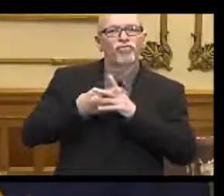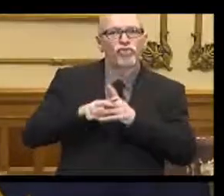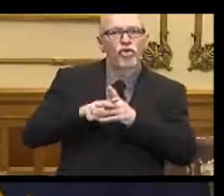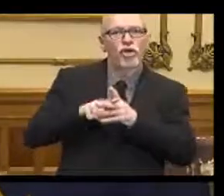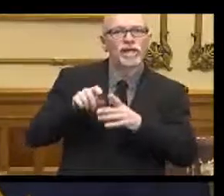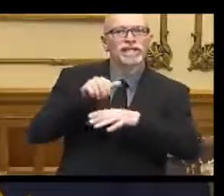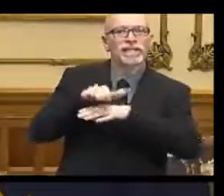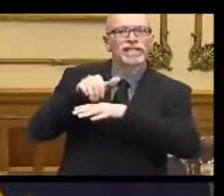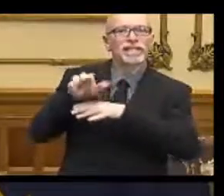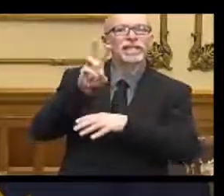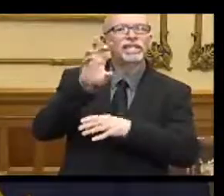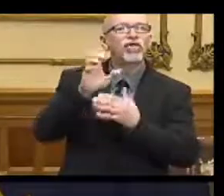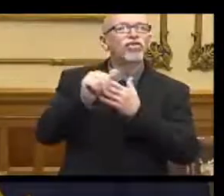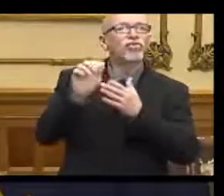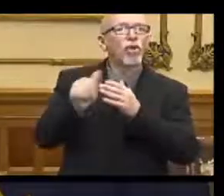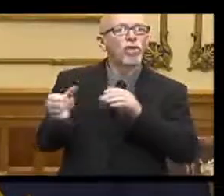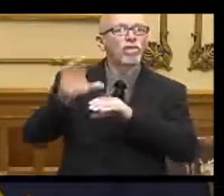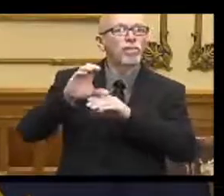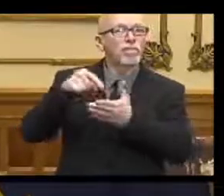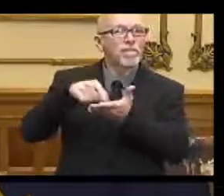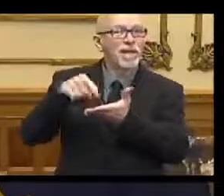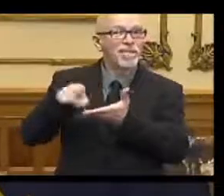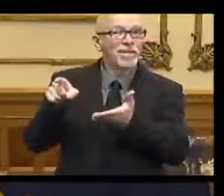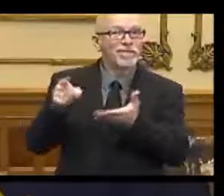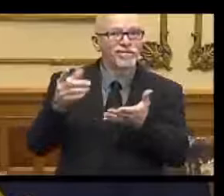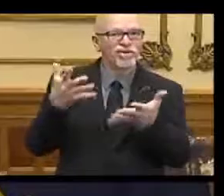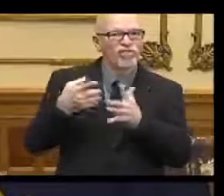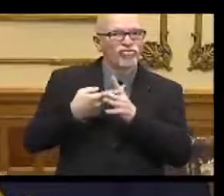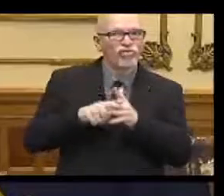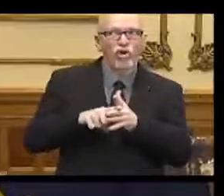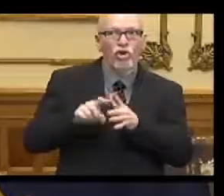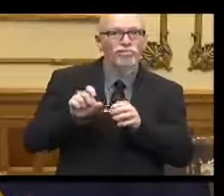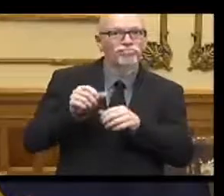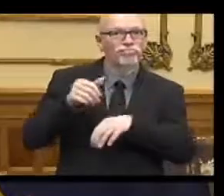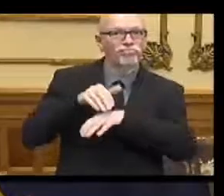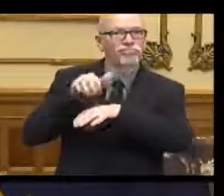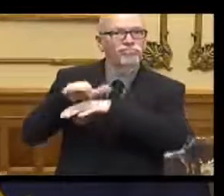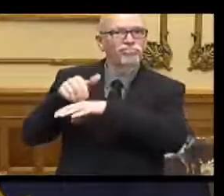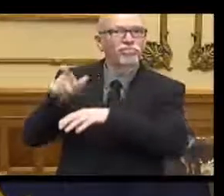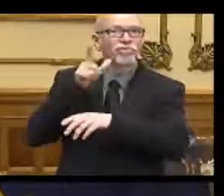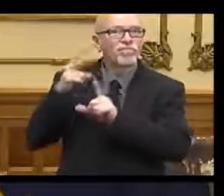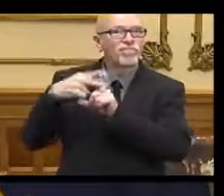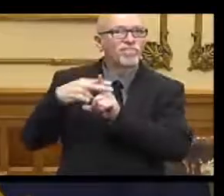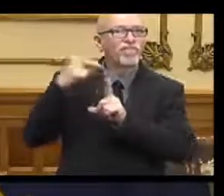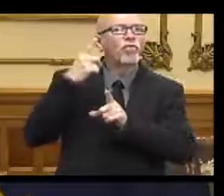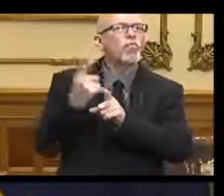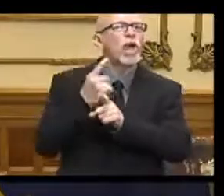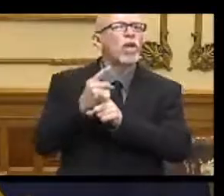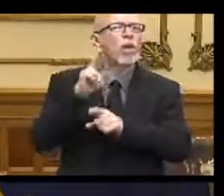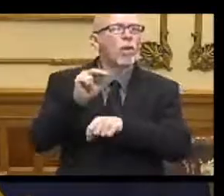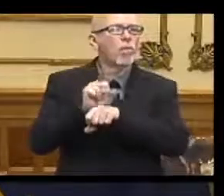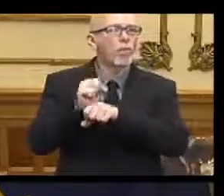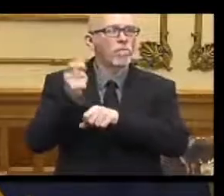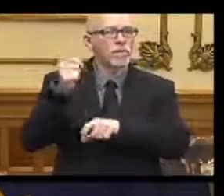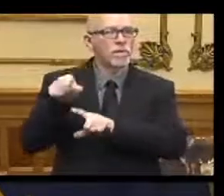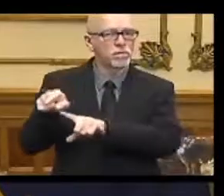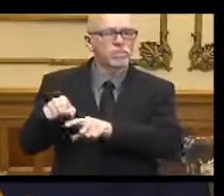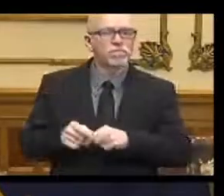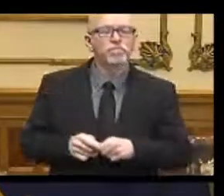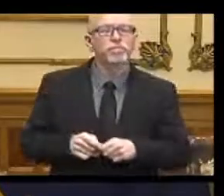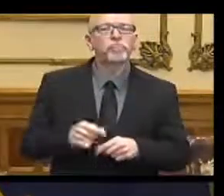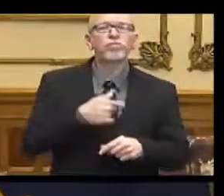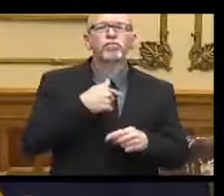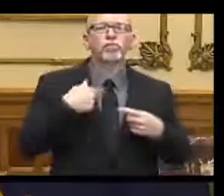the $600 additional payments out to claimants who have filed for the regular unemployment benefits.